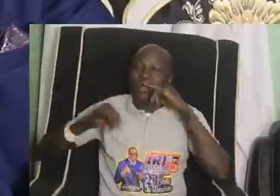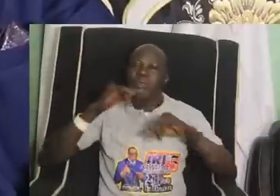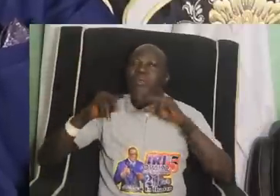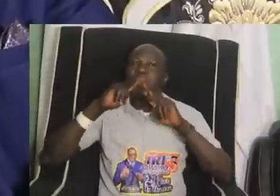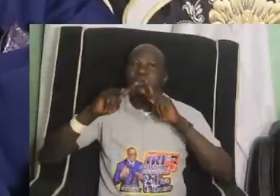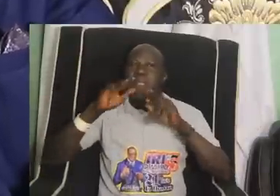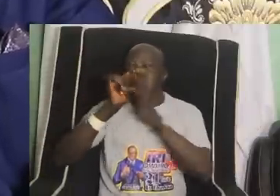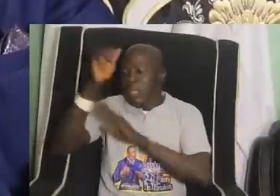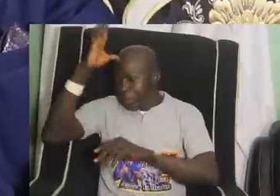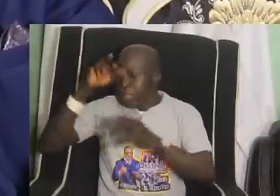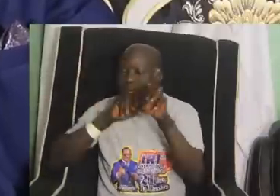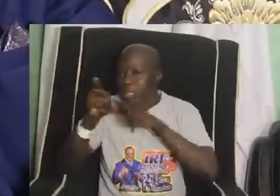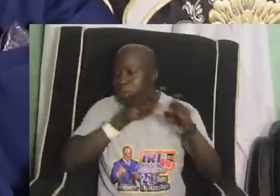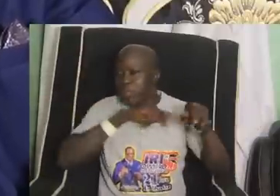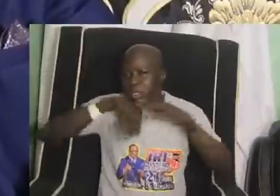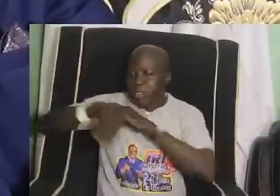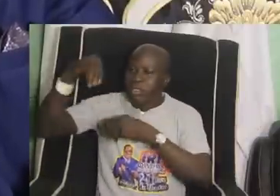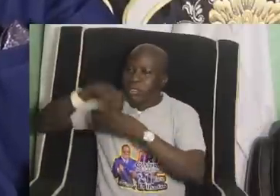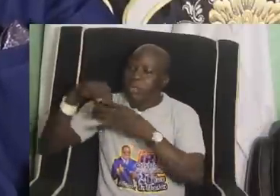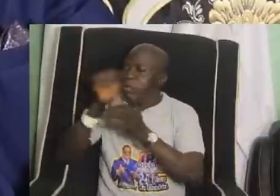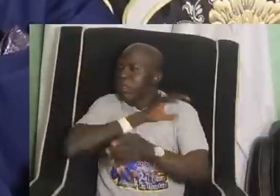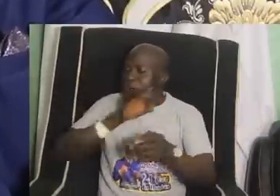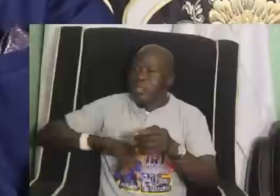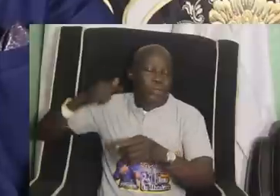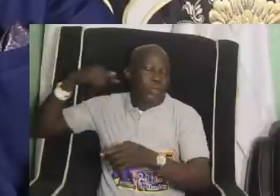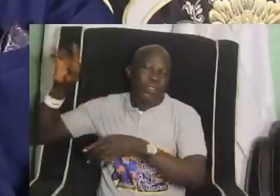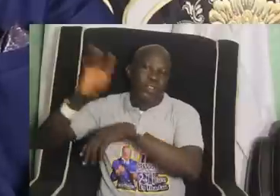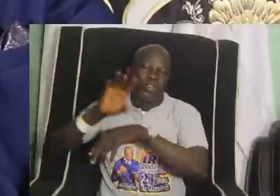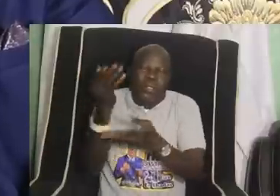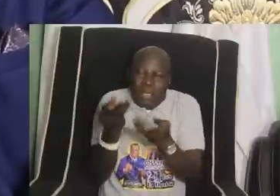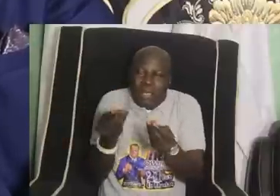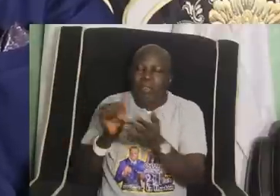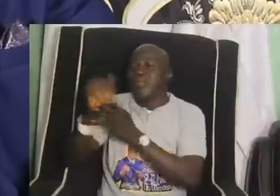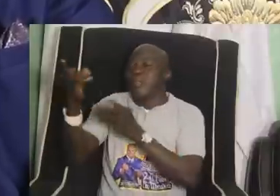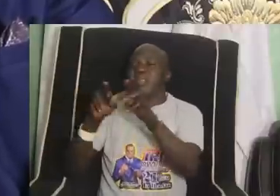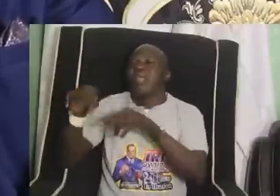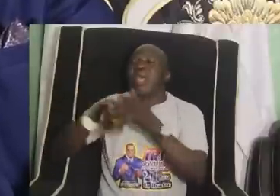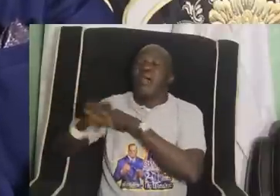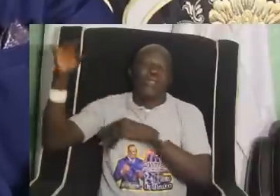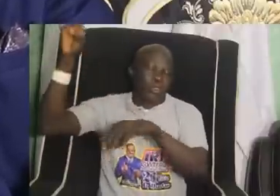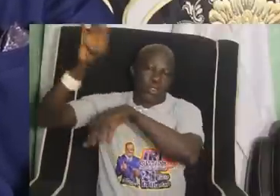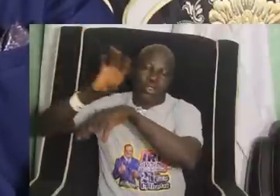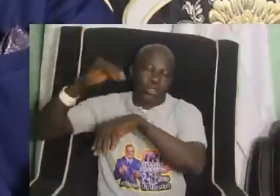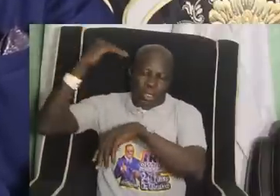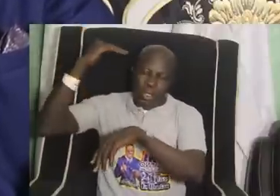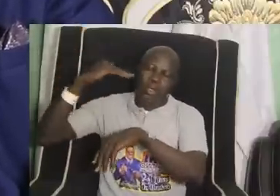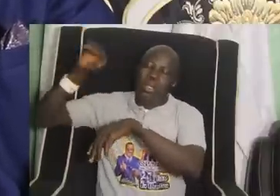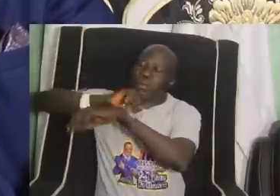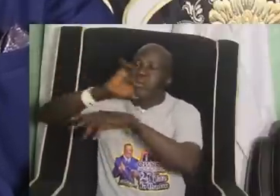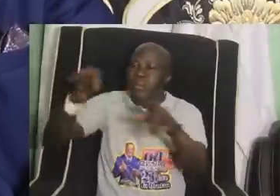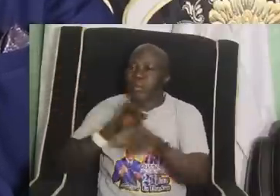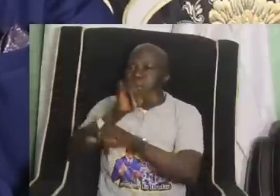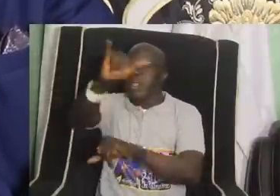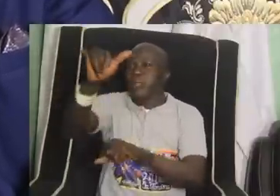jp babasebioba lati ijo sidon golden church land of reality to ijo wa ni gbaremu ibiobi